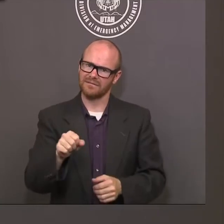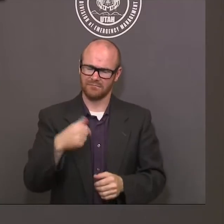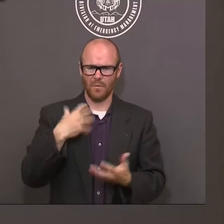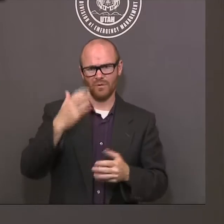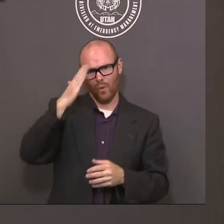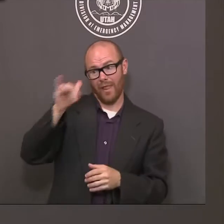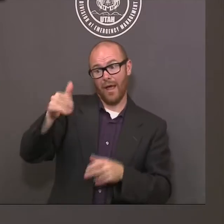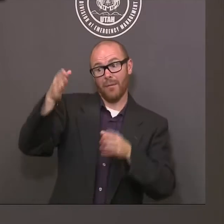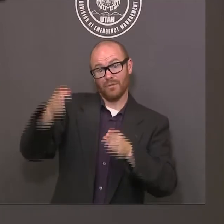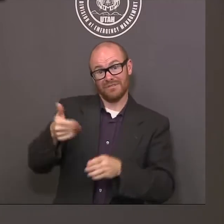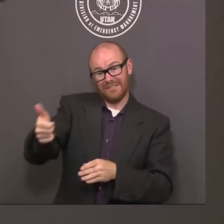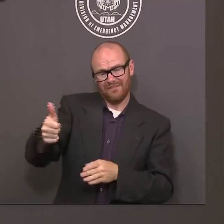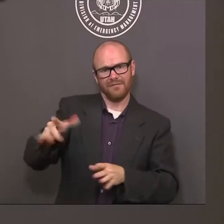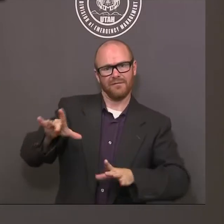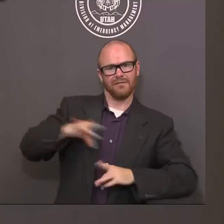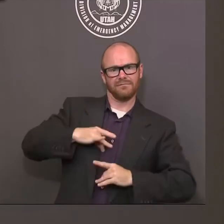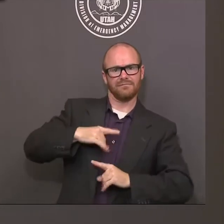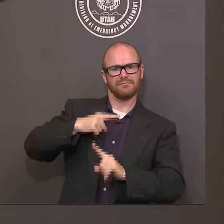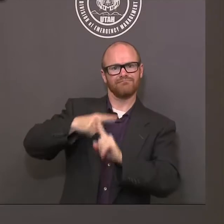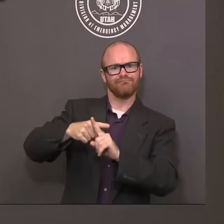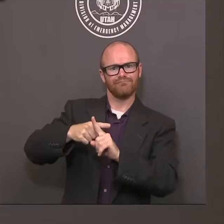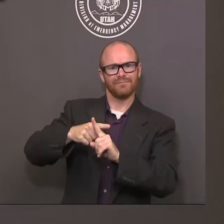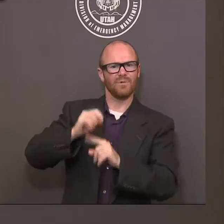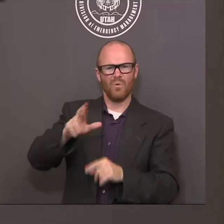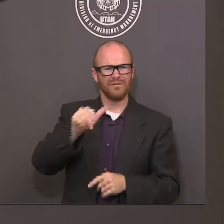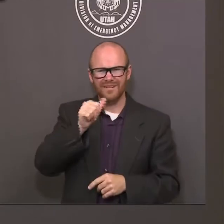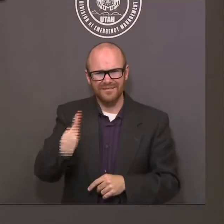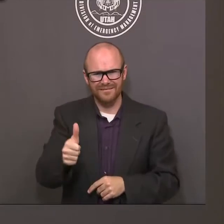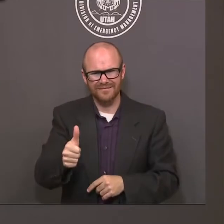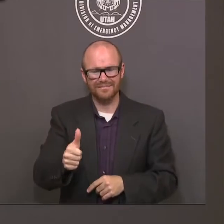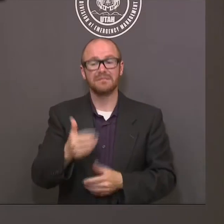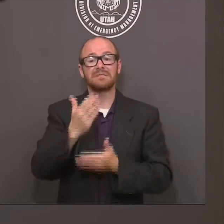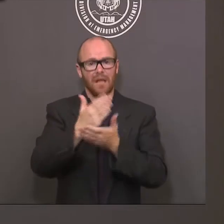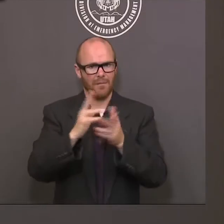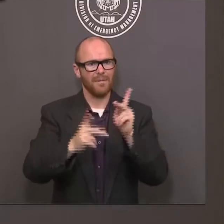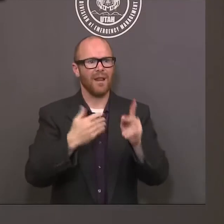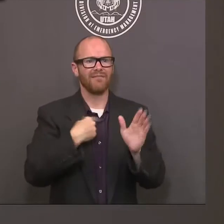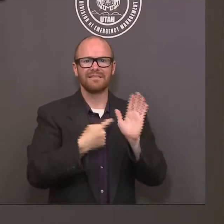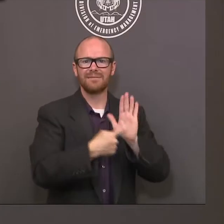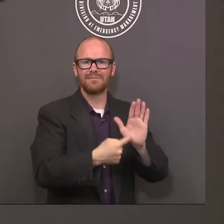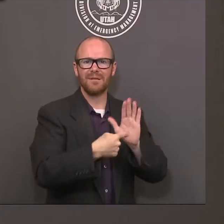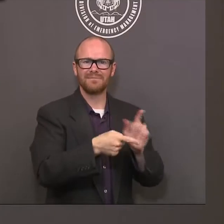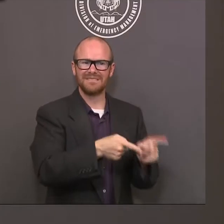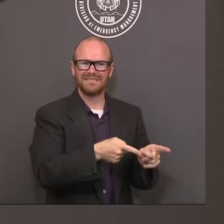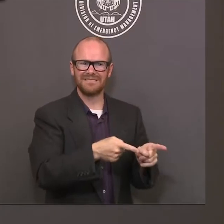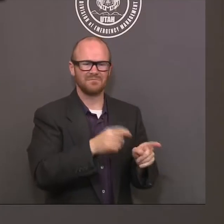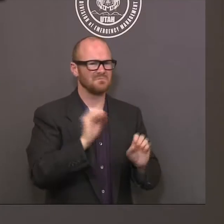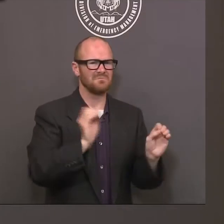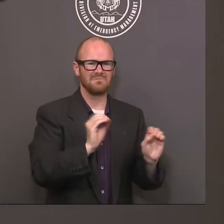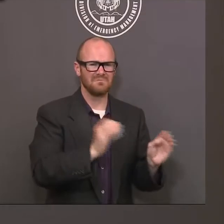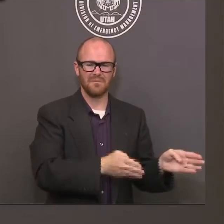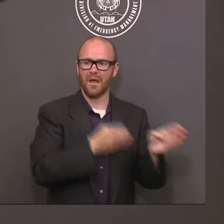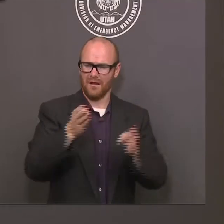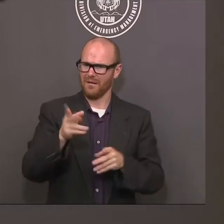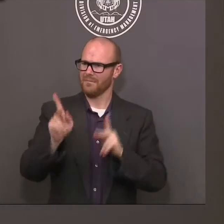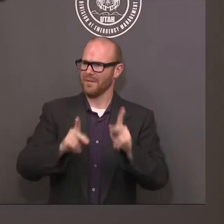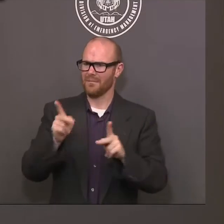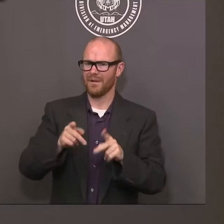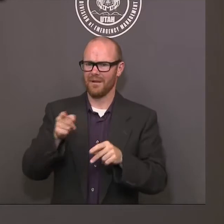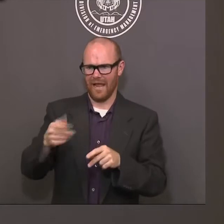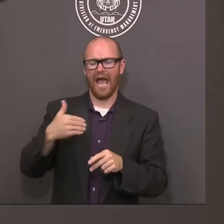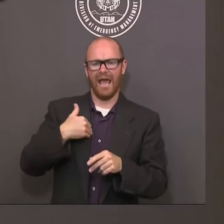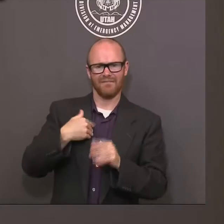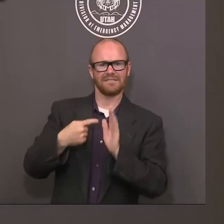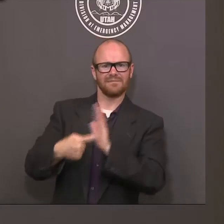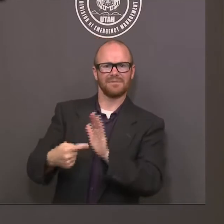or whether they're not infected. We have people that have symptoms, and then we have those that don't, called asymptomatic, and yet they still are